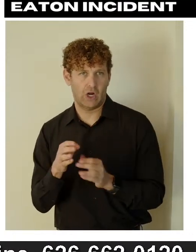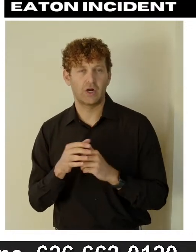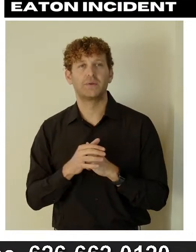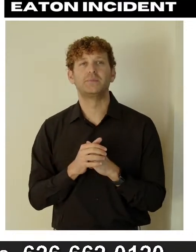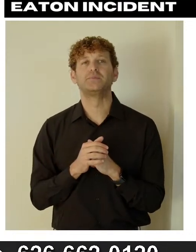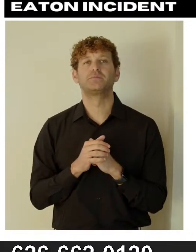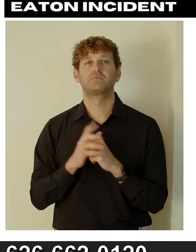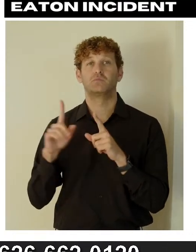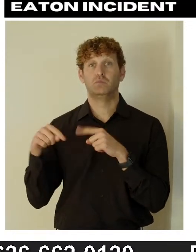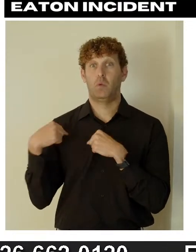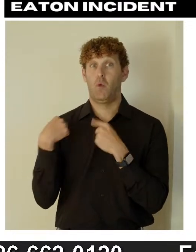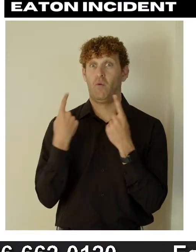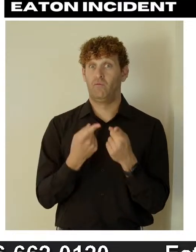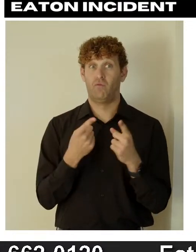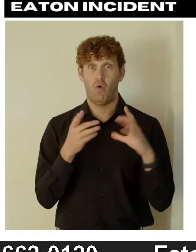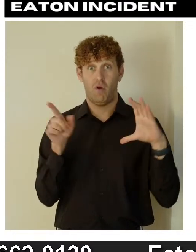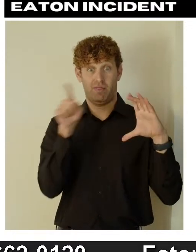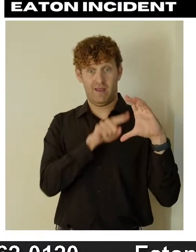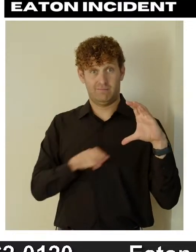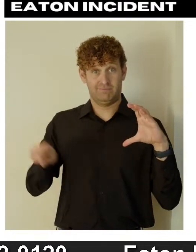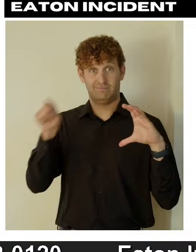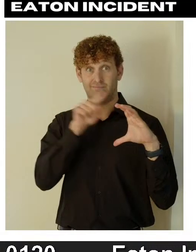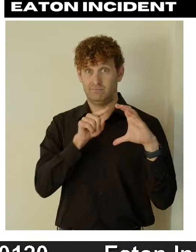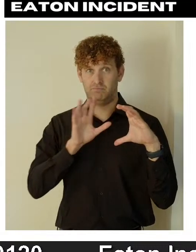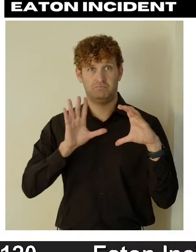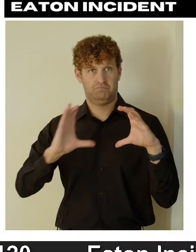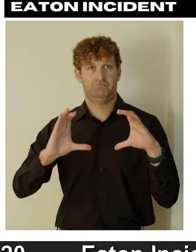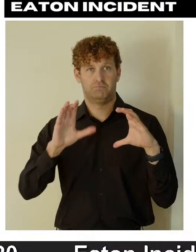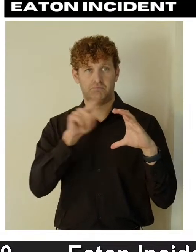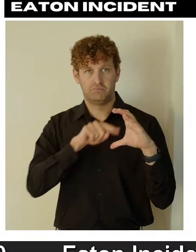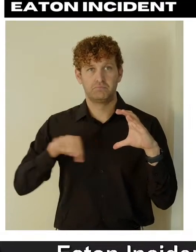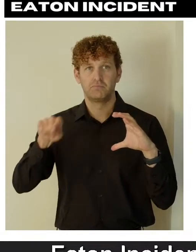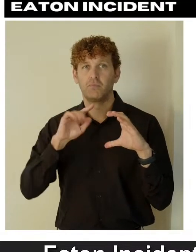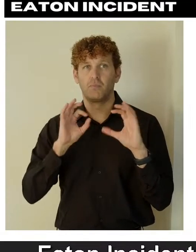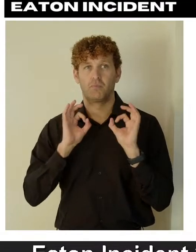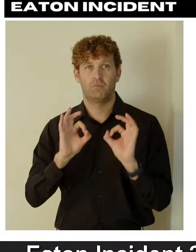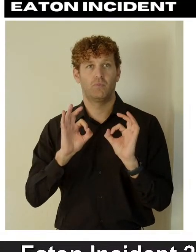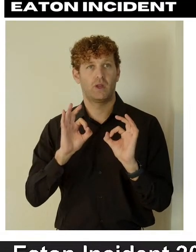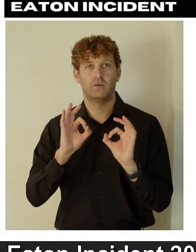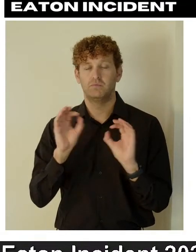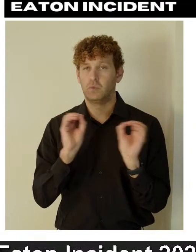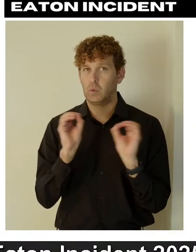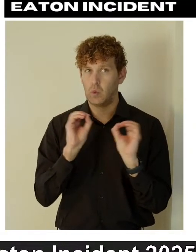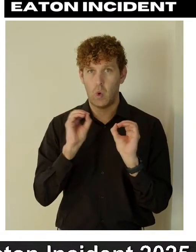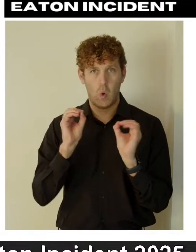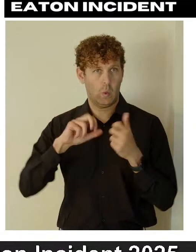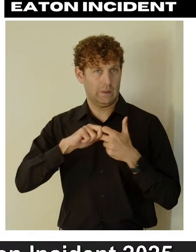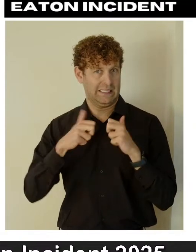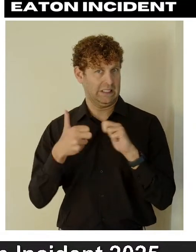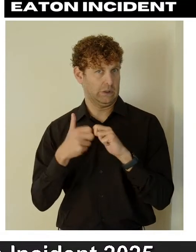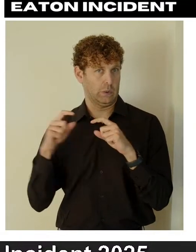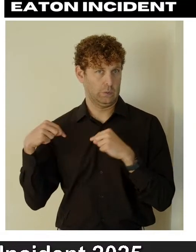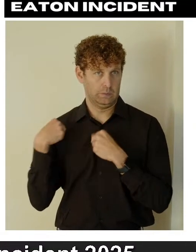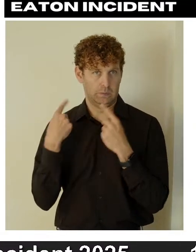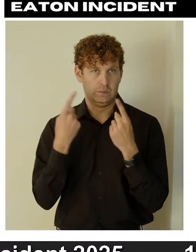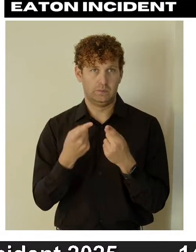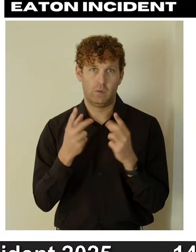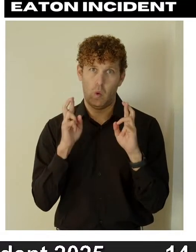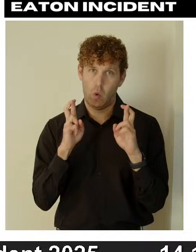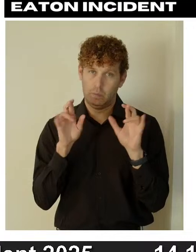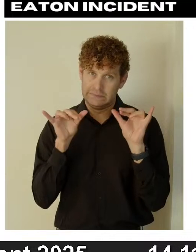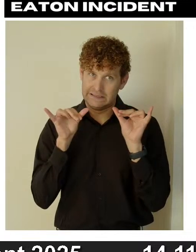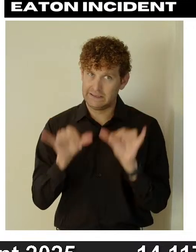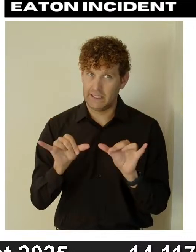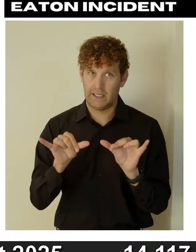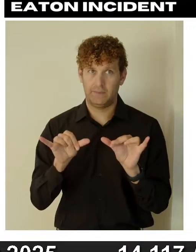within the current fire perimeter. The red flag warning has not been an issue, and we're hopeful that it will stay that way. We're confident that it'll